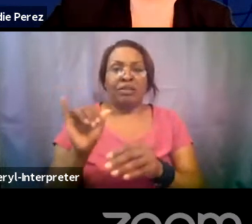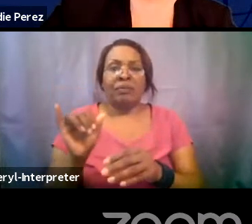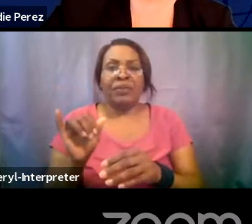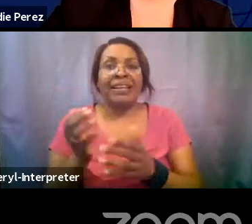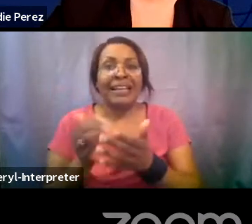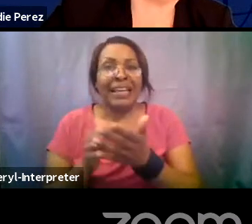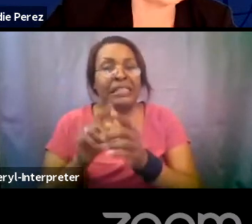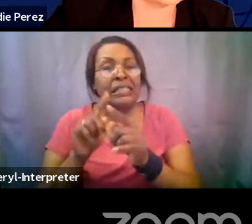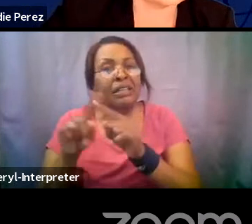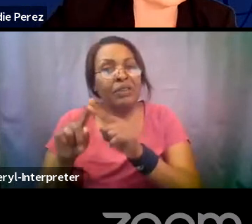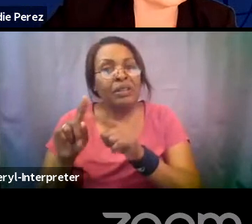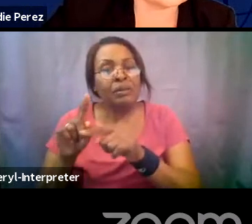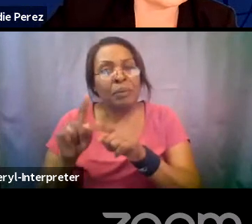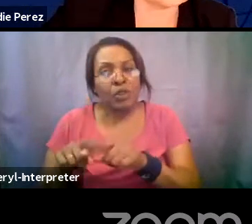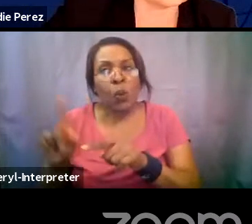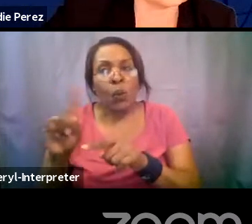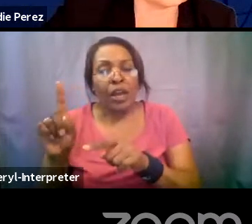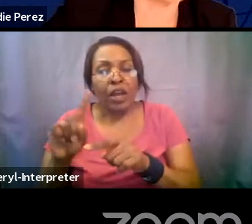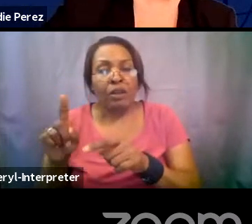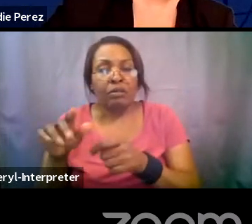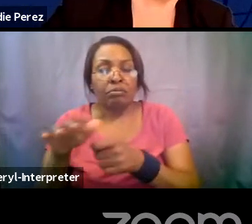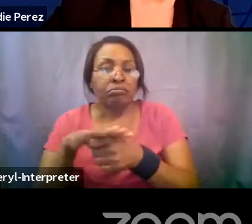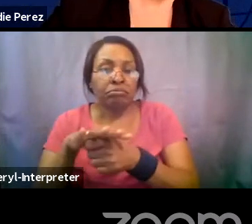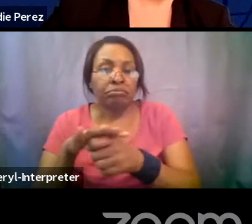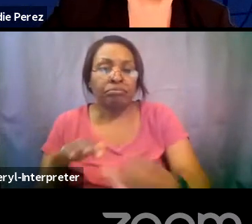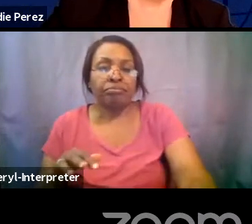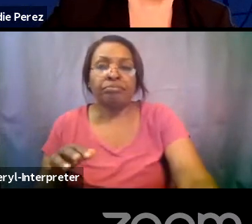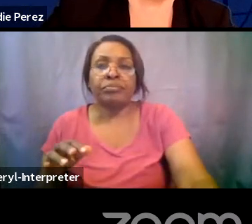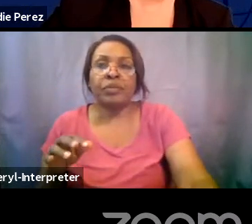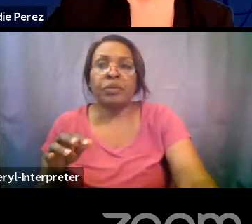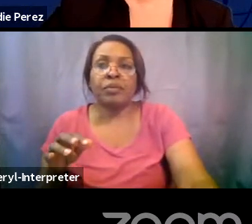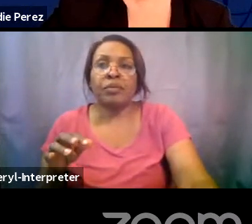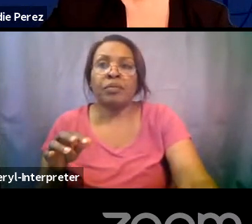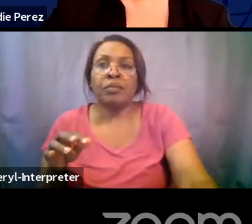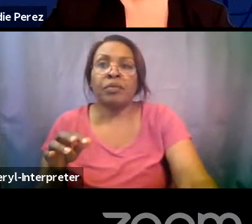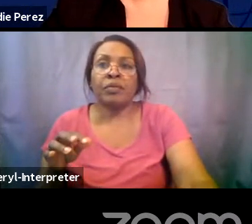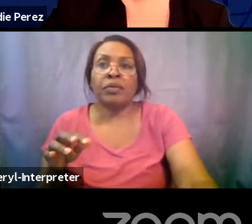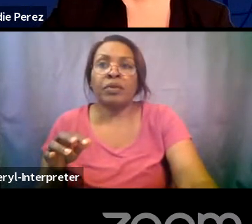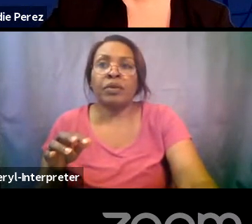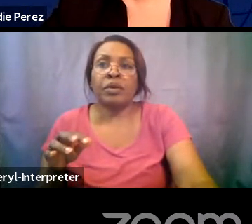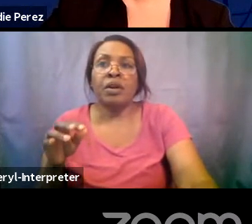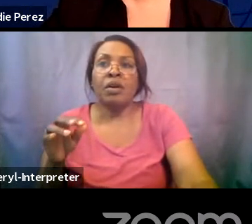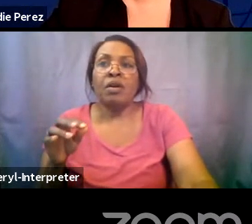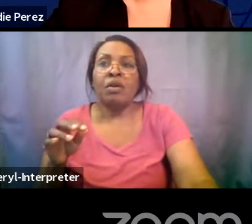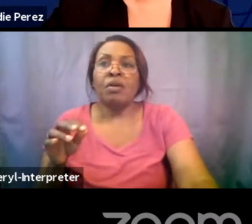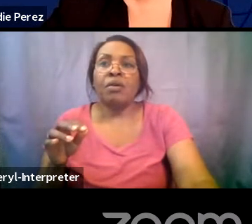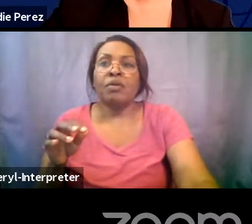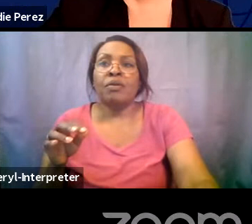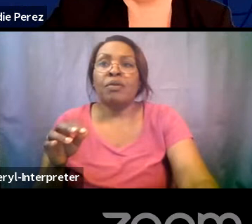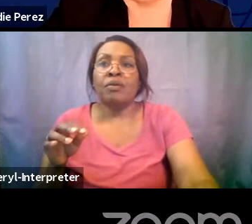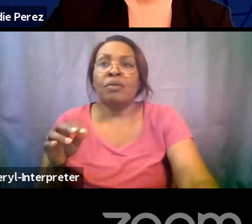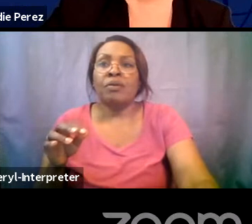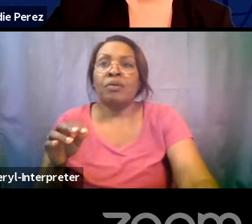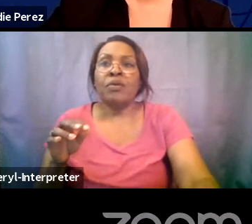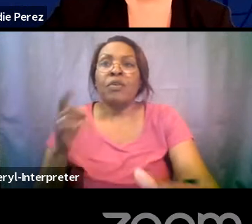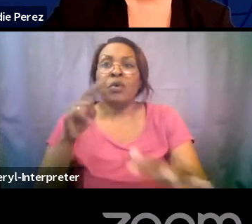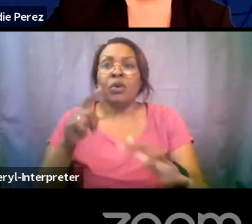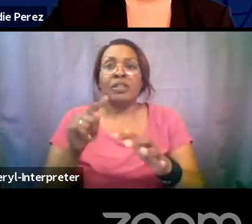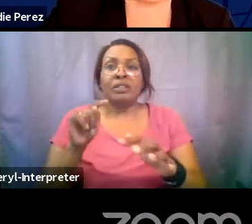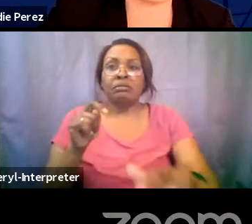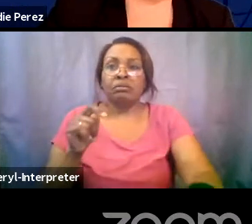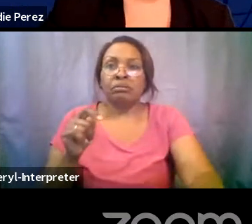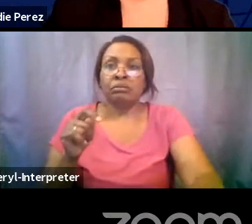it's different based on the facility and the location, but you're looking at, like for Texas, for instance, so if you start out at